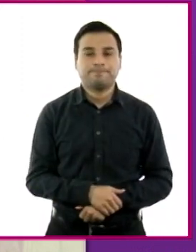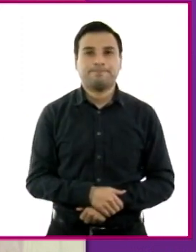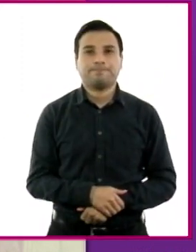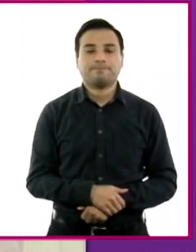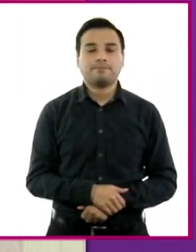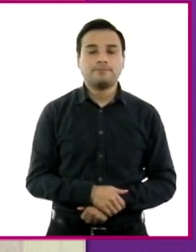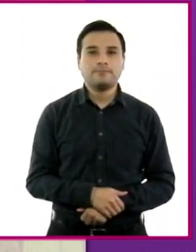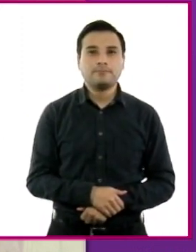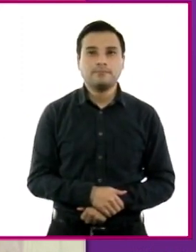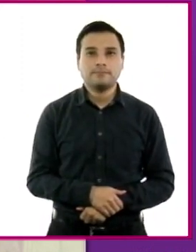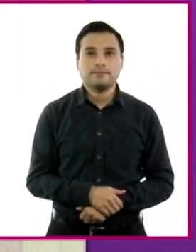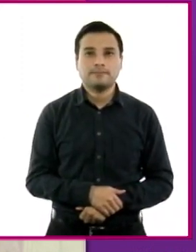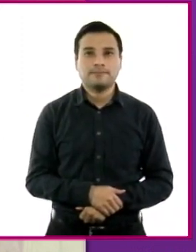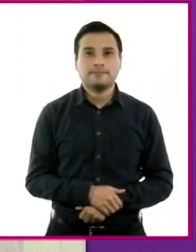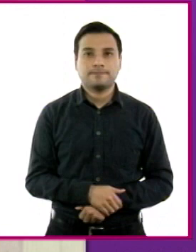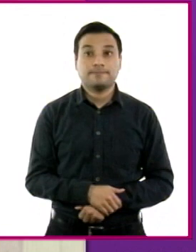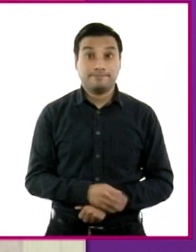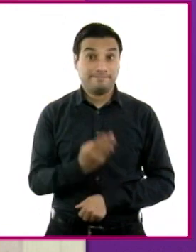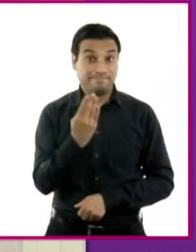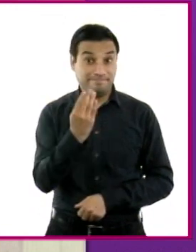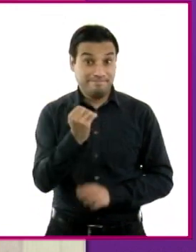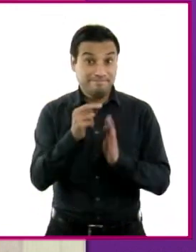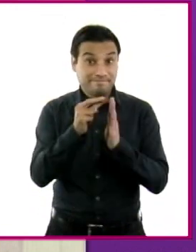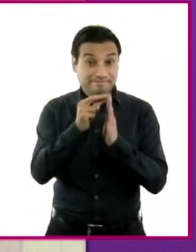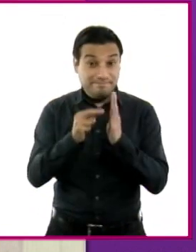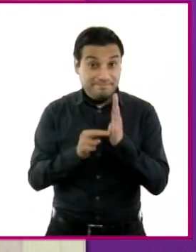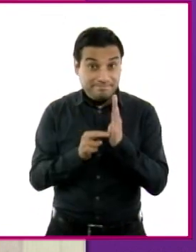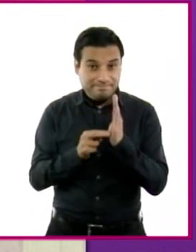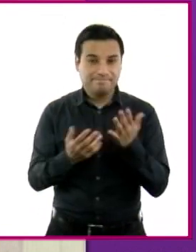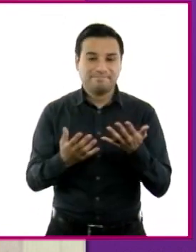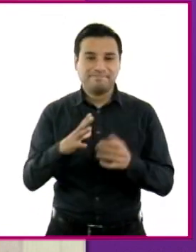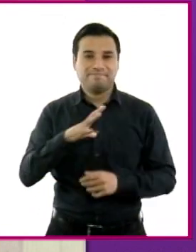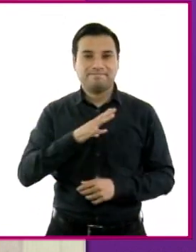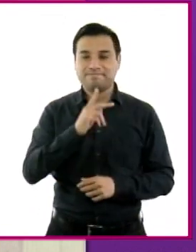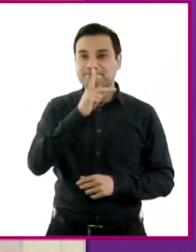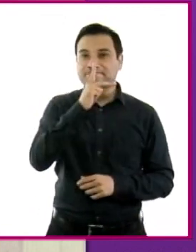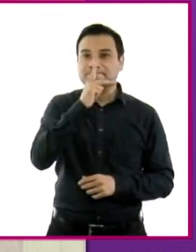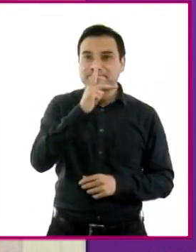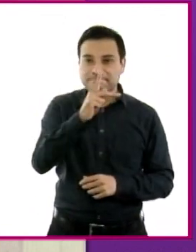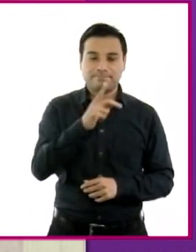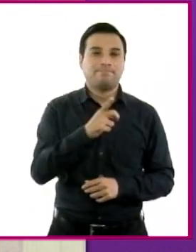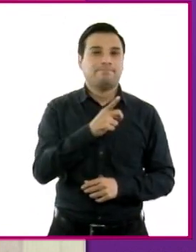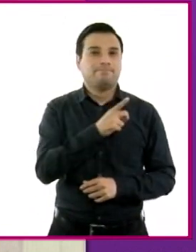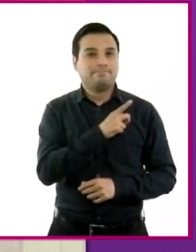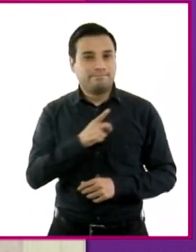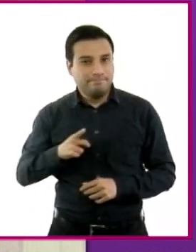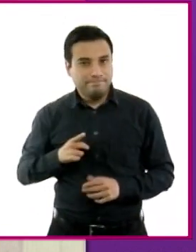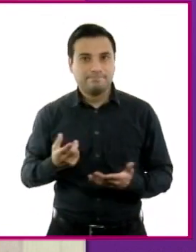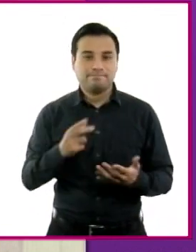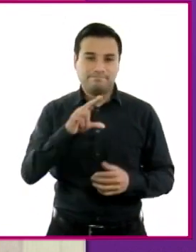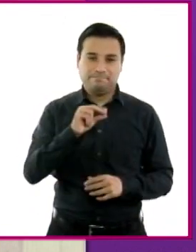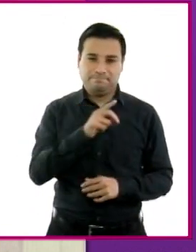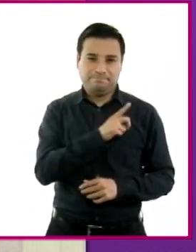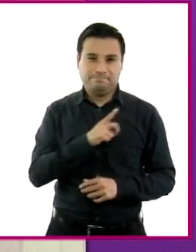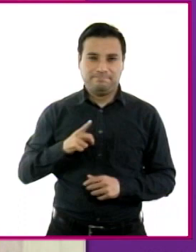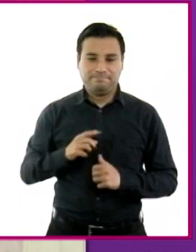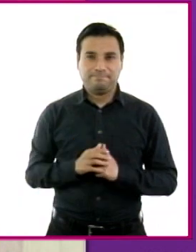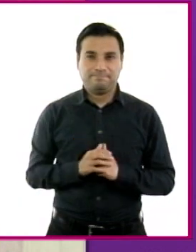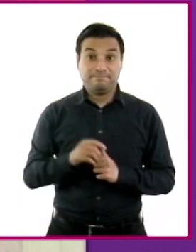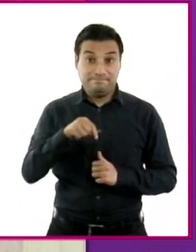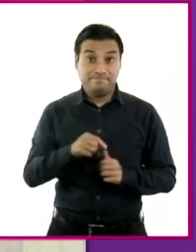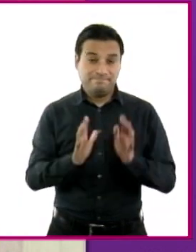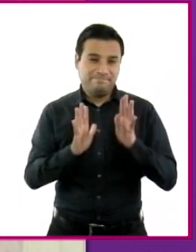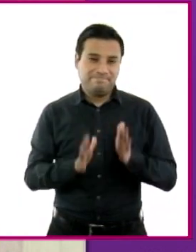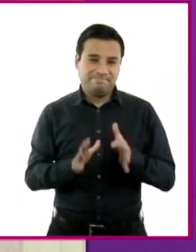recycle the trash. Las 9 reglas utilizan las formas must y mustn't. Aunque como vimos durante el programa, también